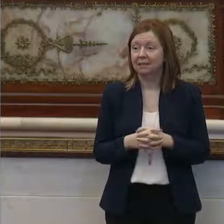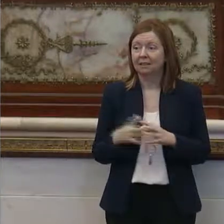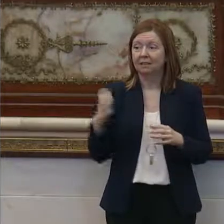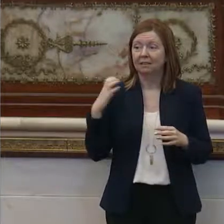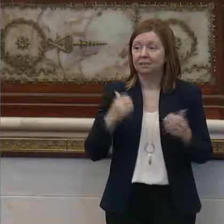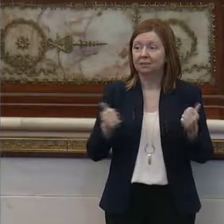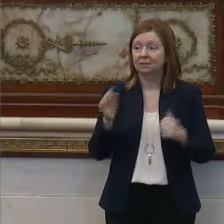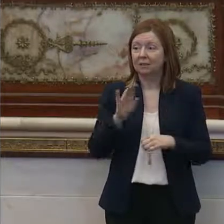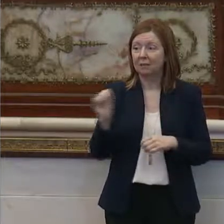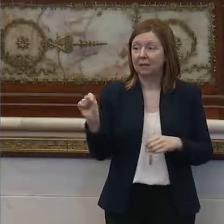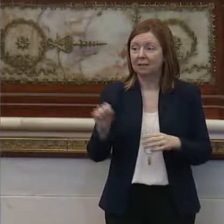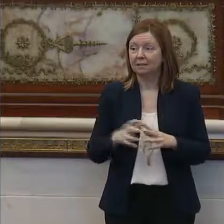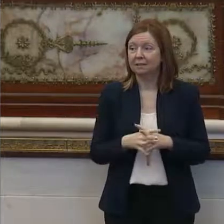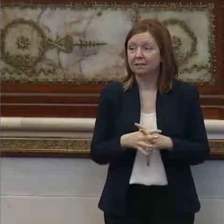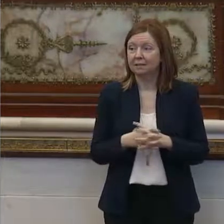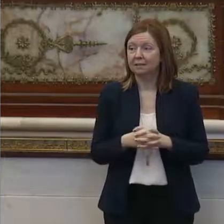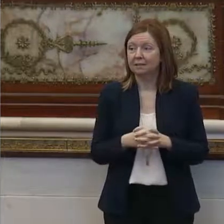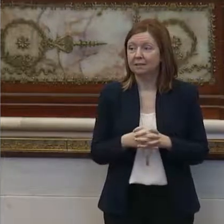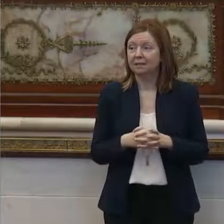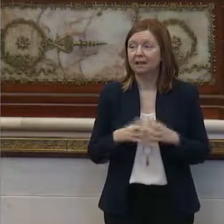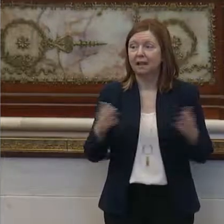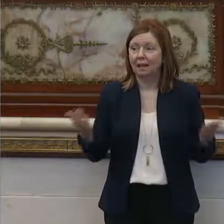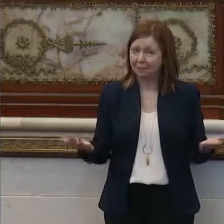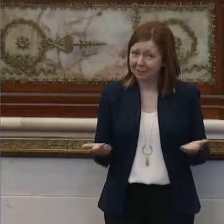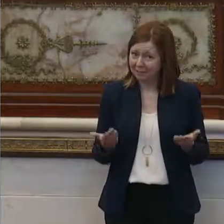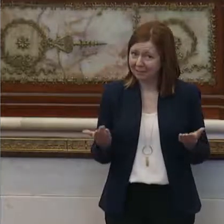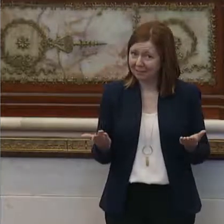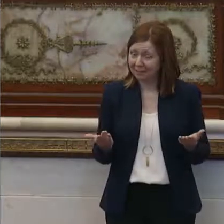Chair Bass. I'm here.